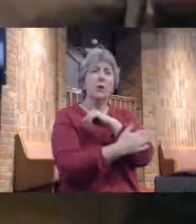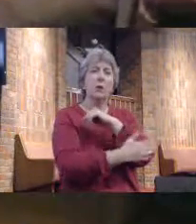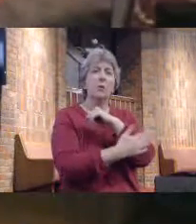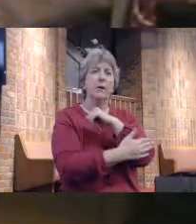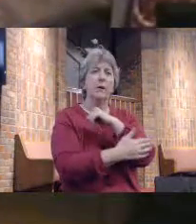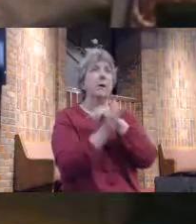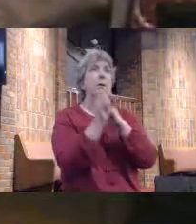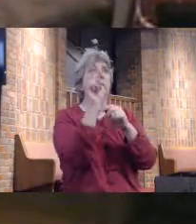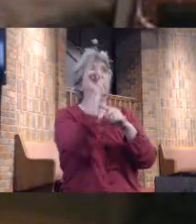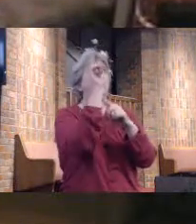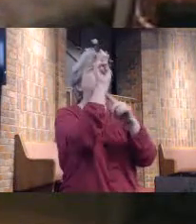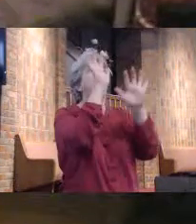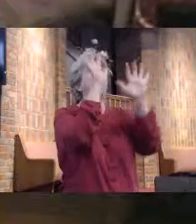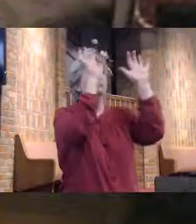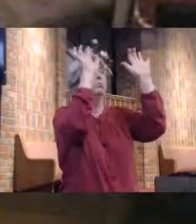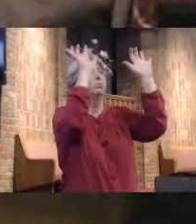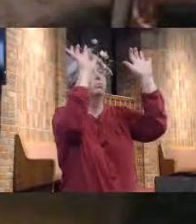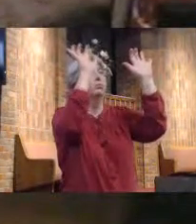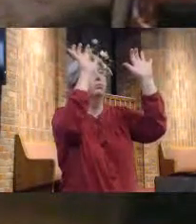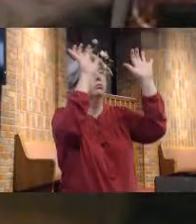are countless.